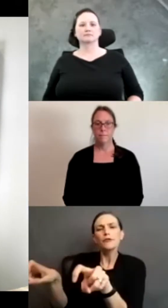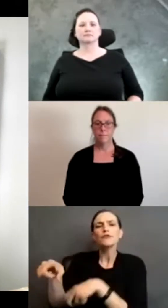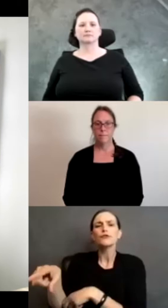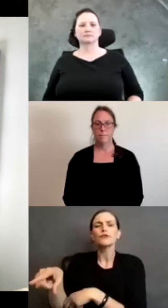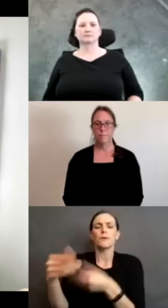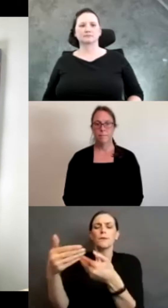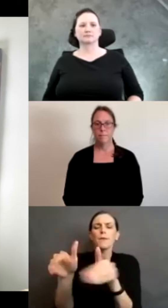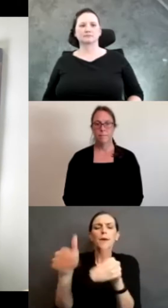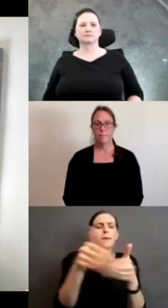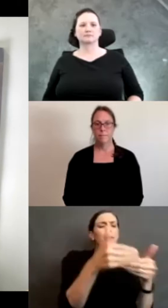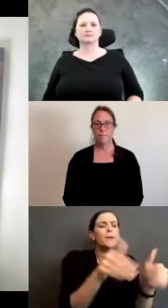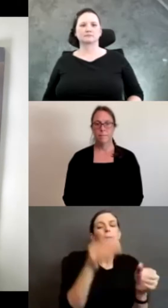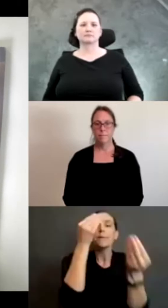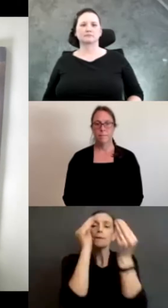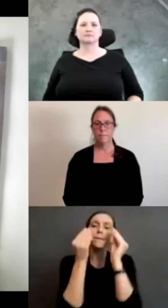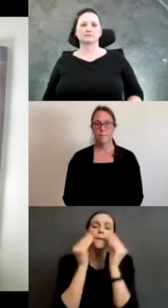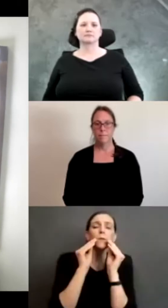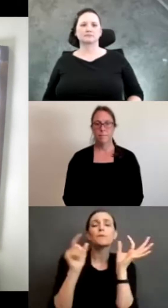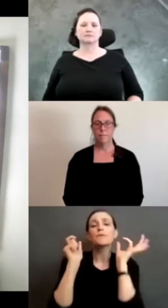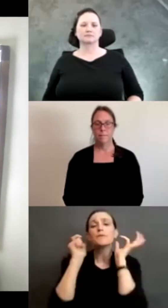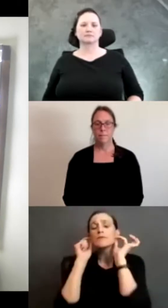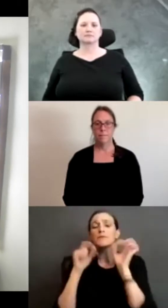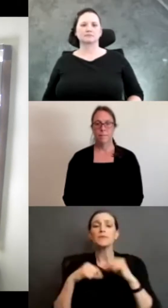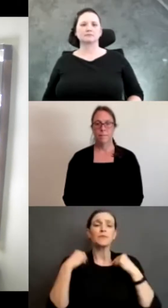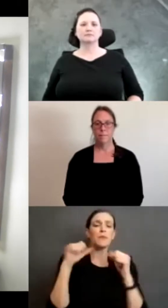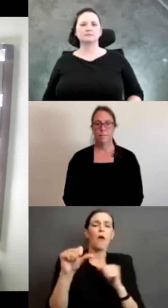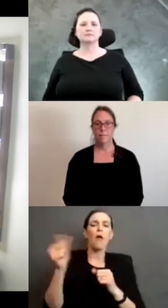have makeup, jewelry, and other accessories in